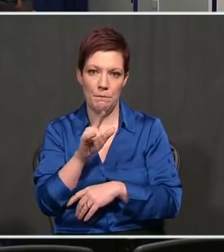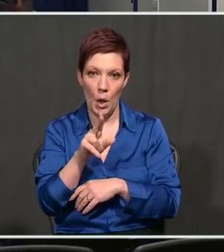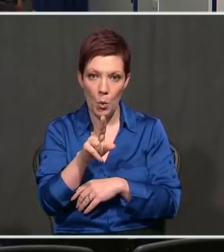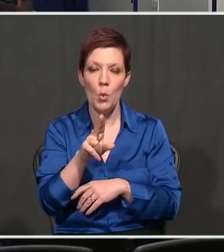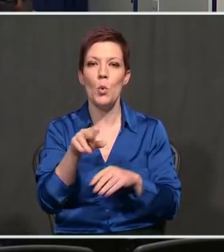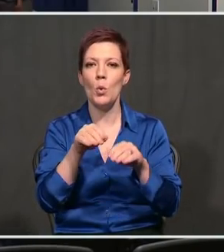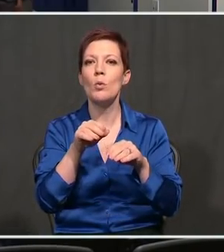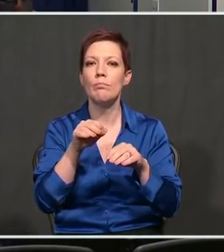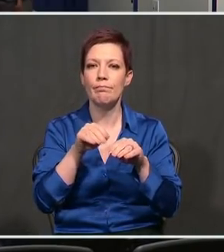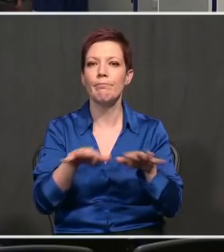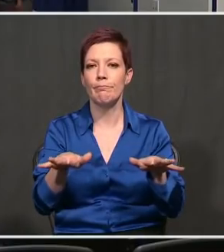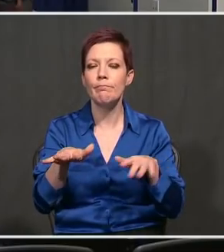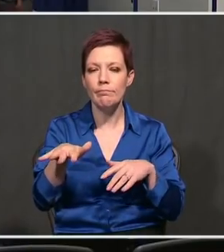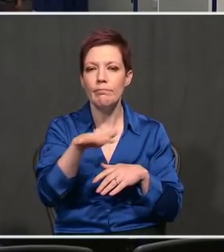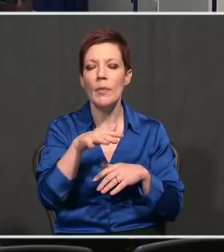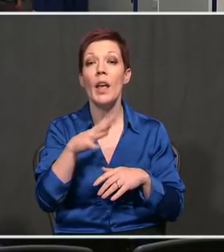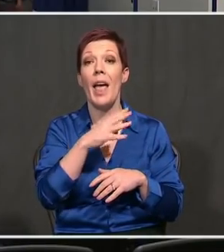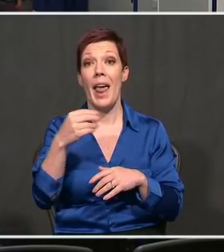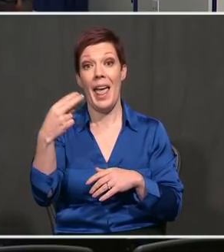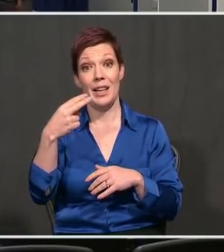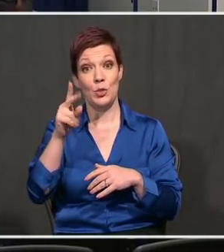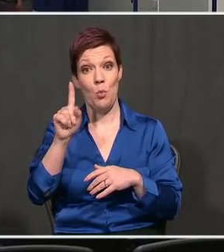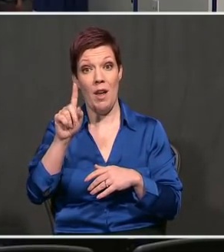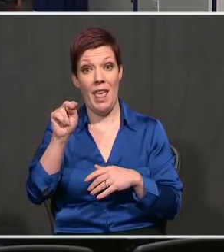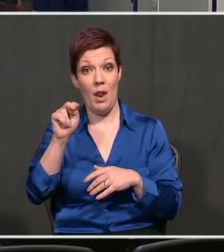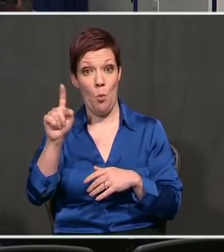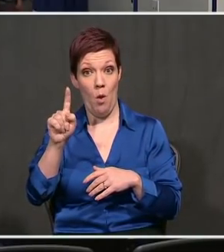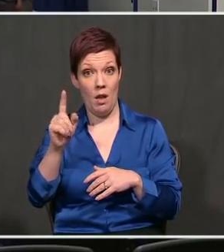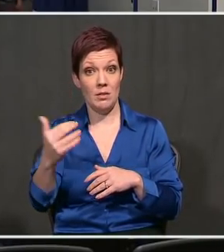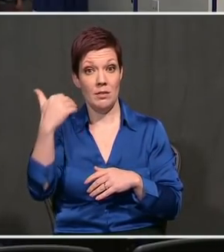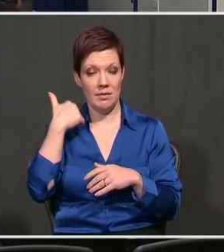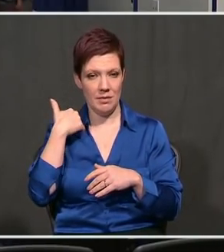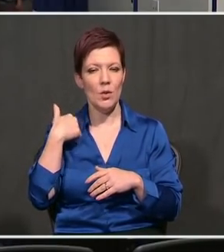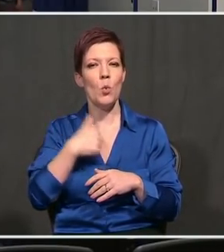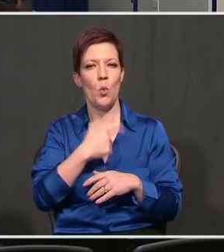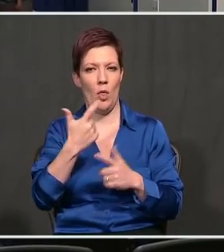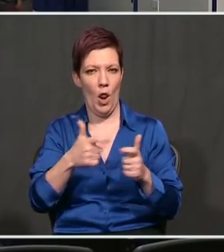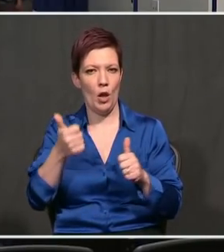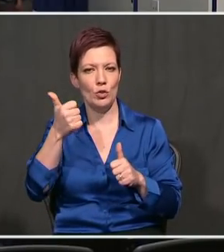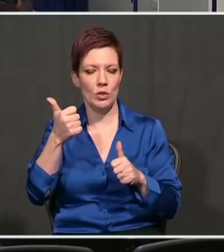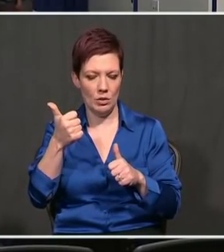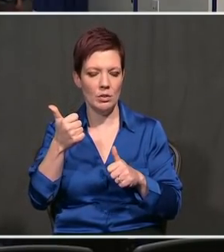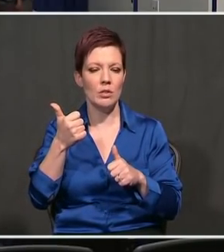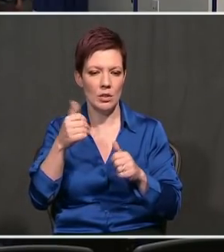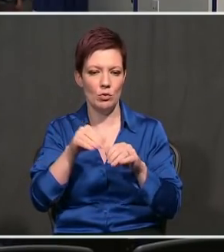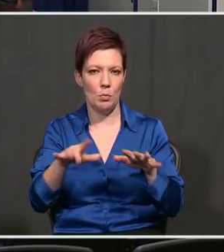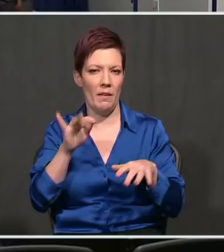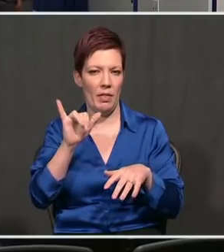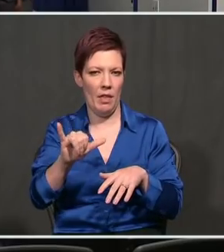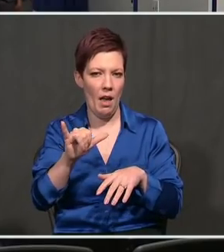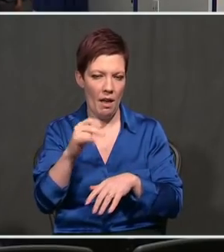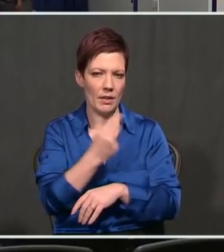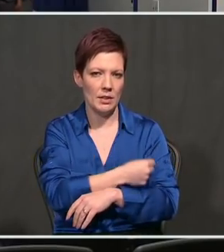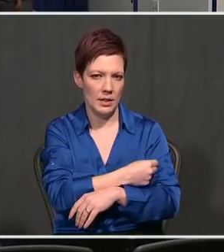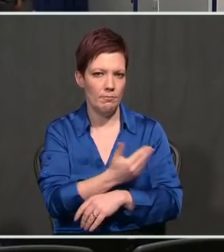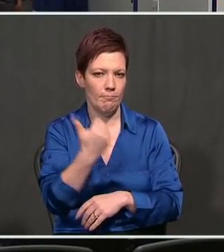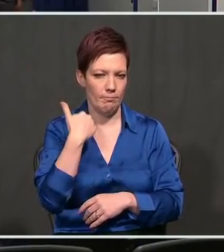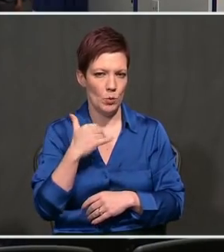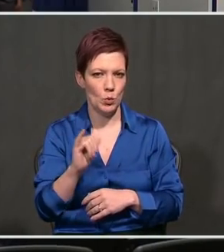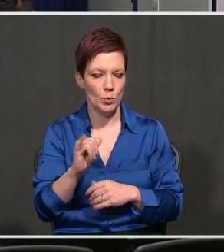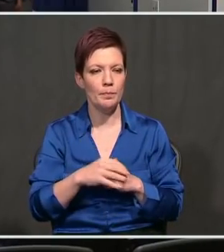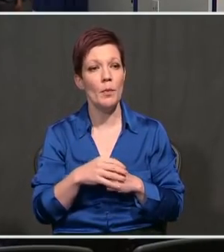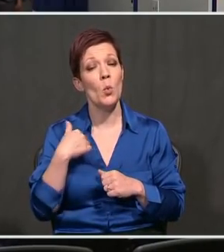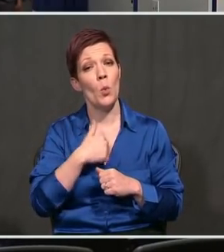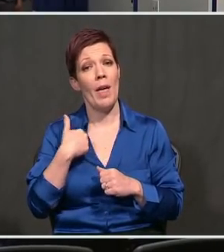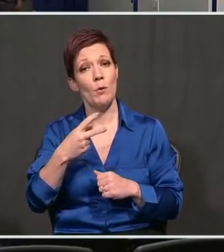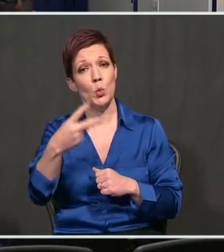that pandemic. And we stand ready to meet this moment right now in the time of COVID vaccine delivery for our country. So we have two primary roles. The first